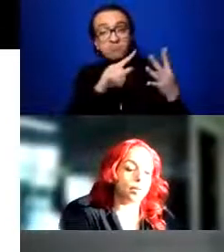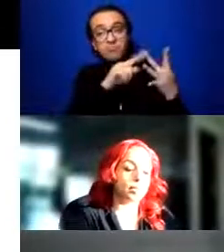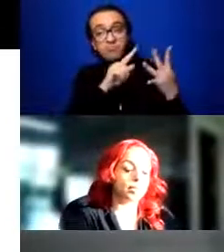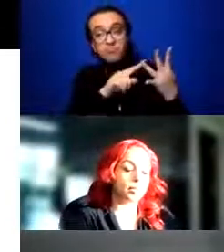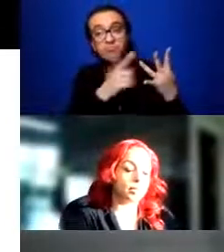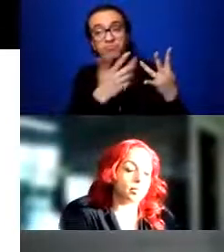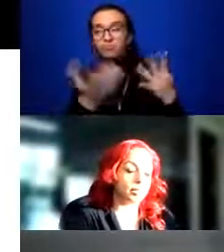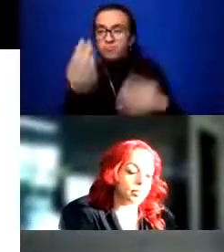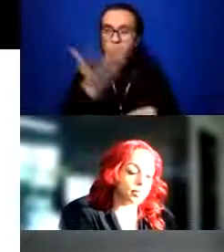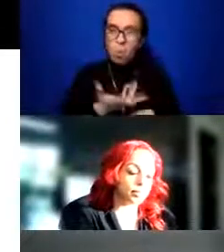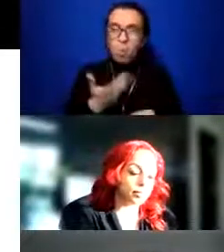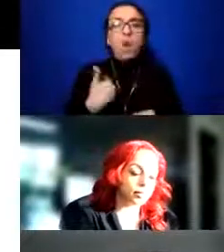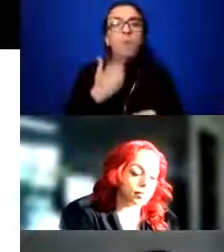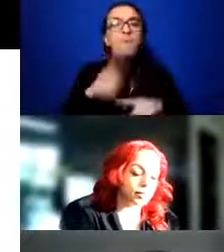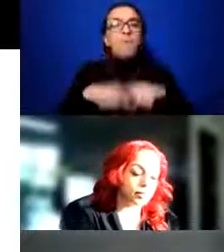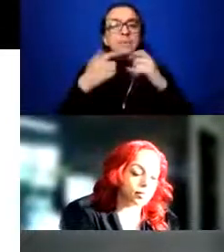quick pause.